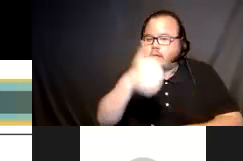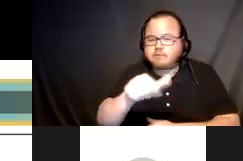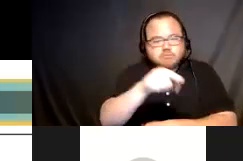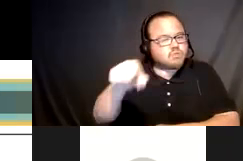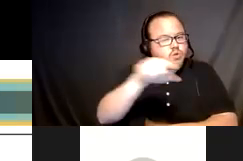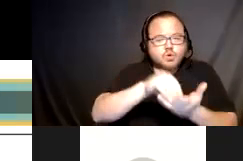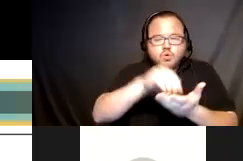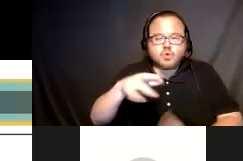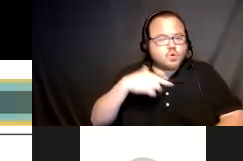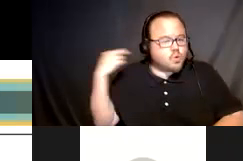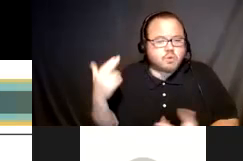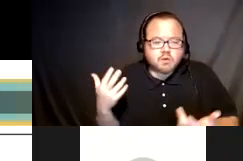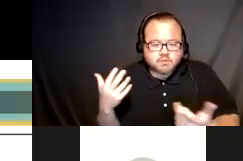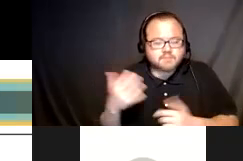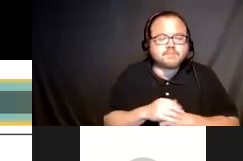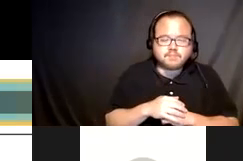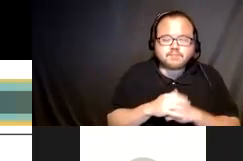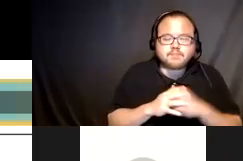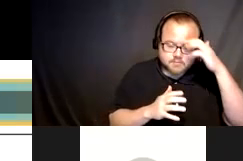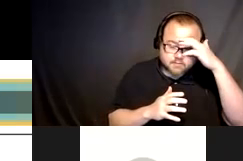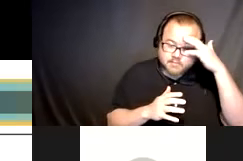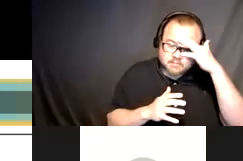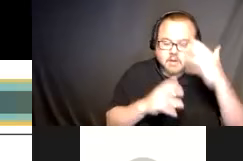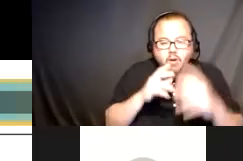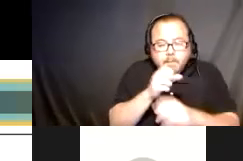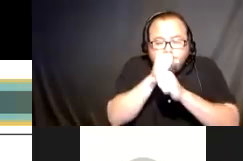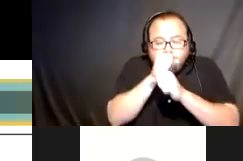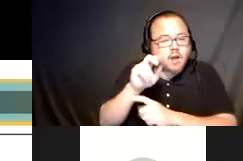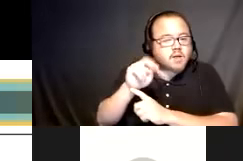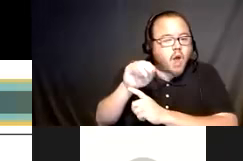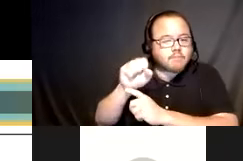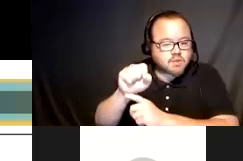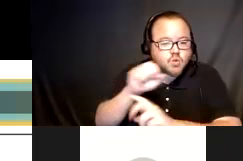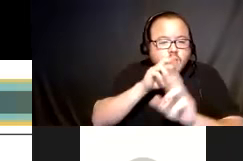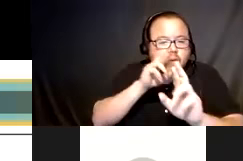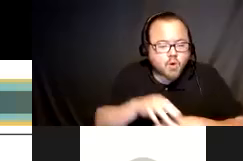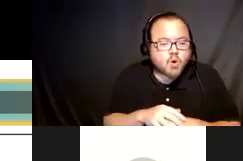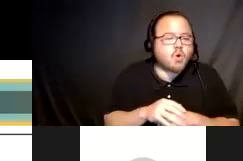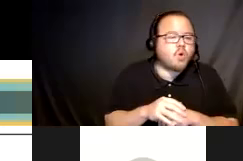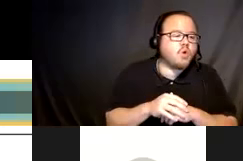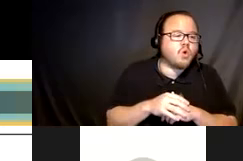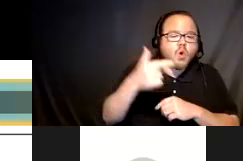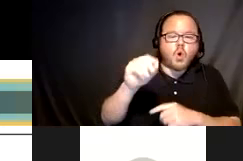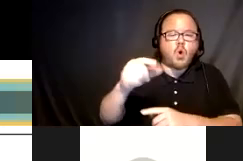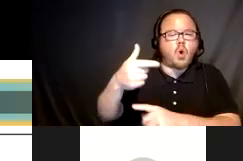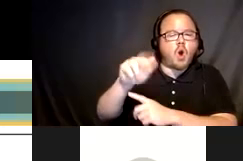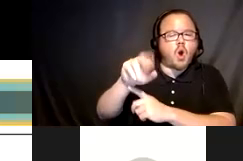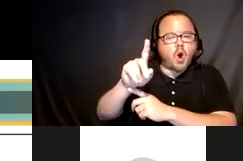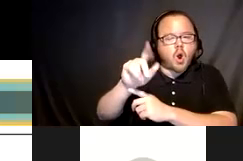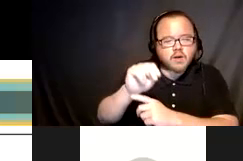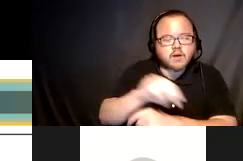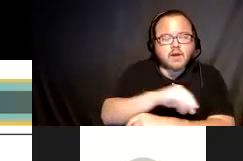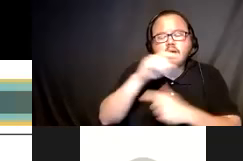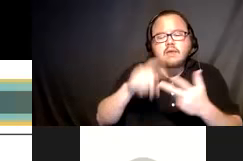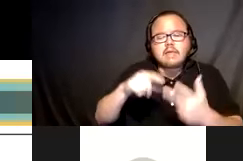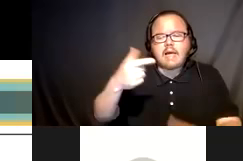at risk, including the Sprigeo anonymous reporting, our Go Guardian, and then we use Gaggle, which allows